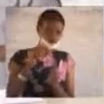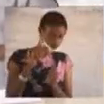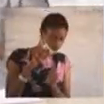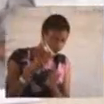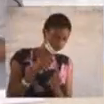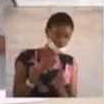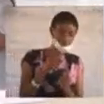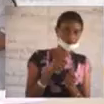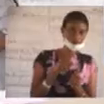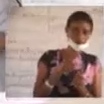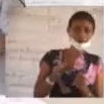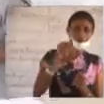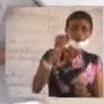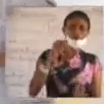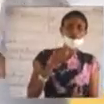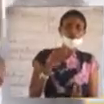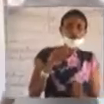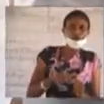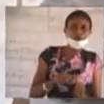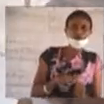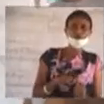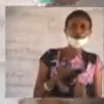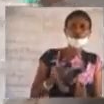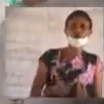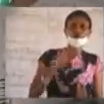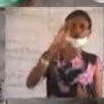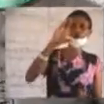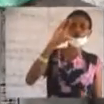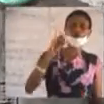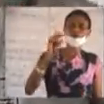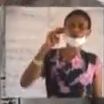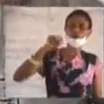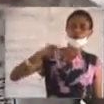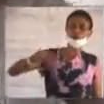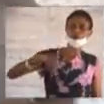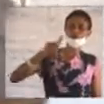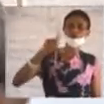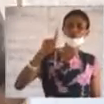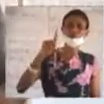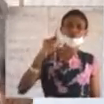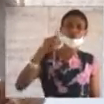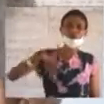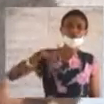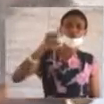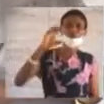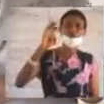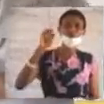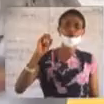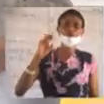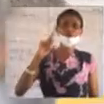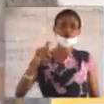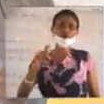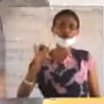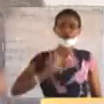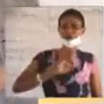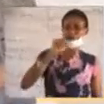that, it can be a cause of drug abuse. Another cause